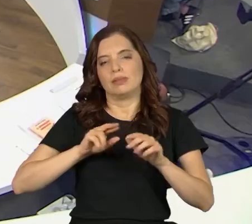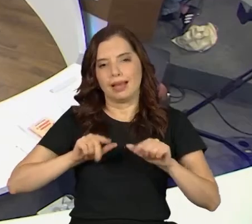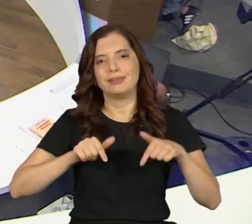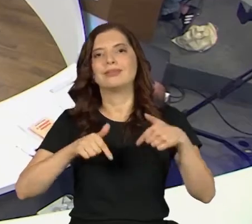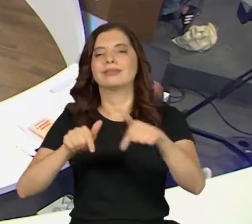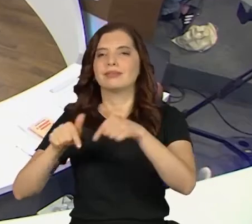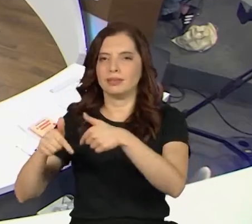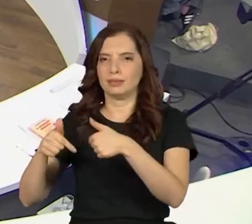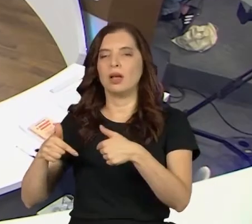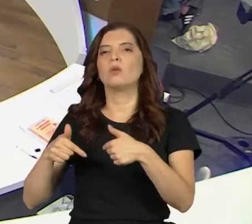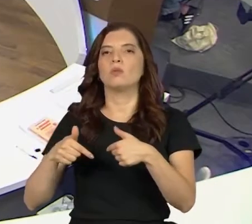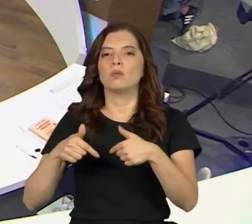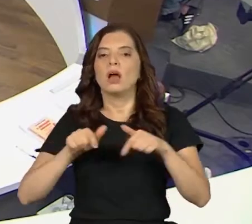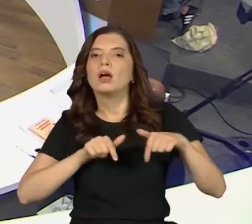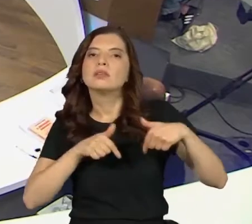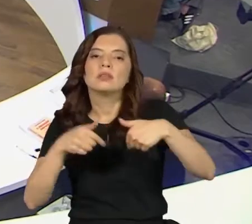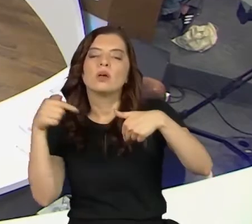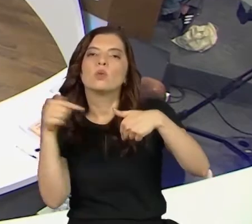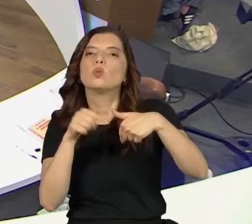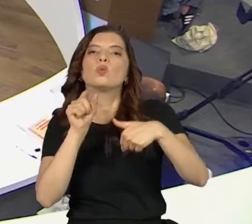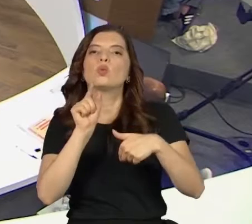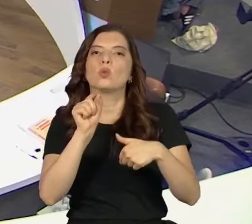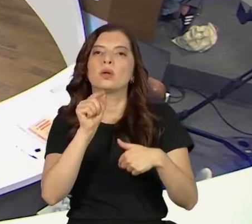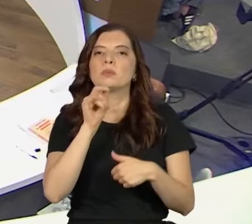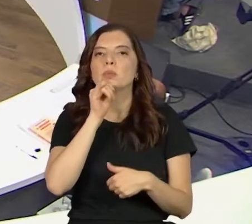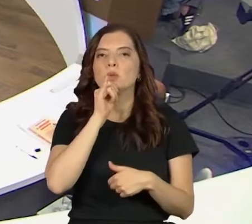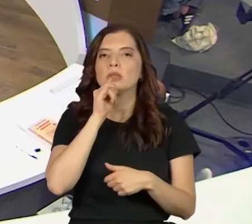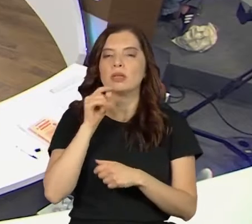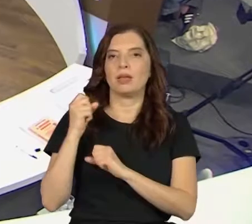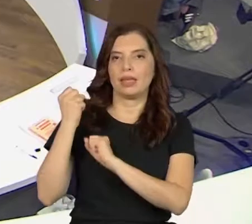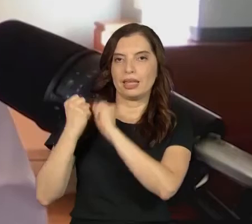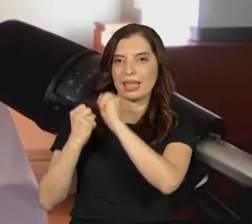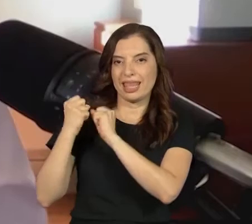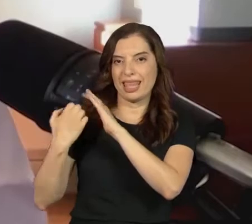dizer por parte das Big Techs, das grandes empresas de tecnologia?